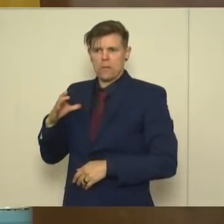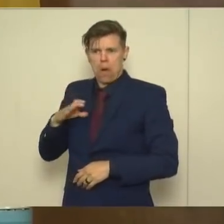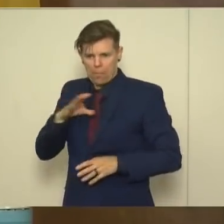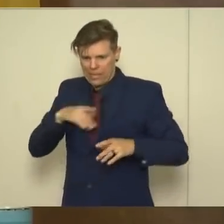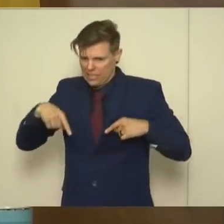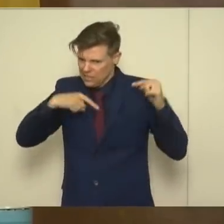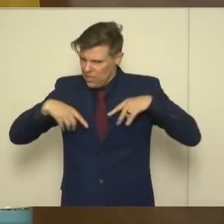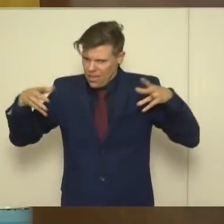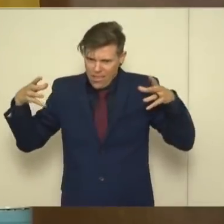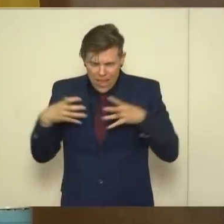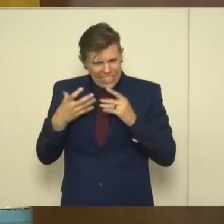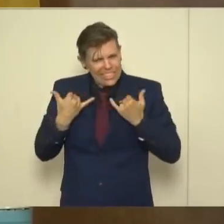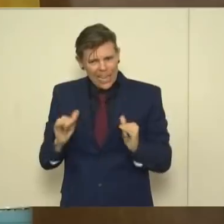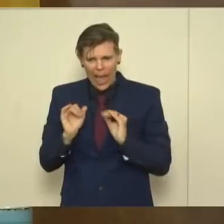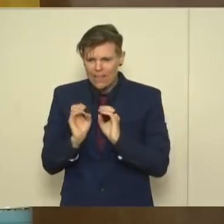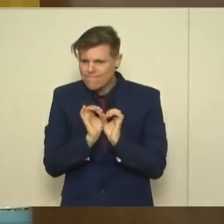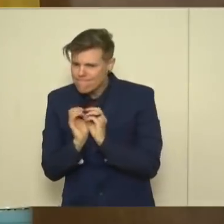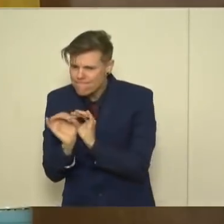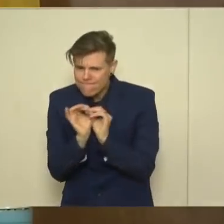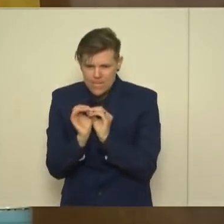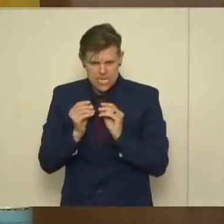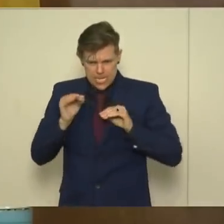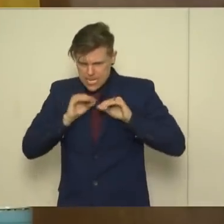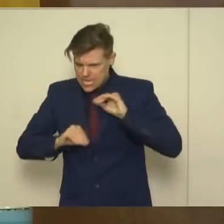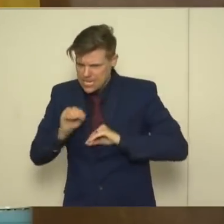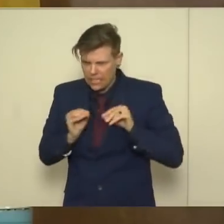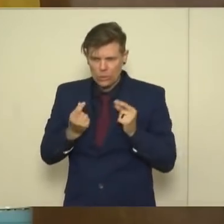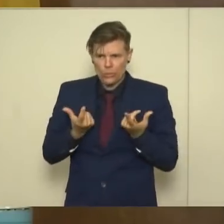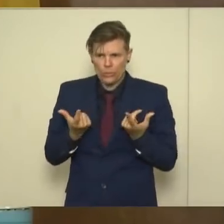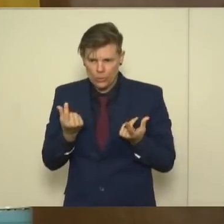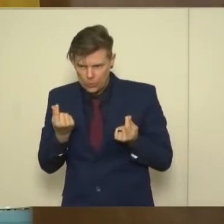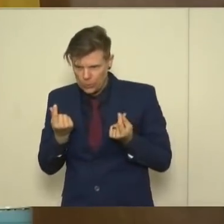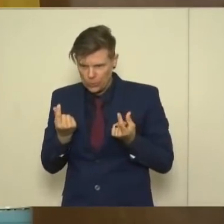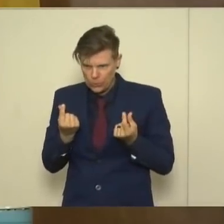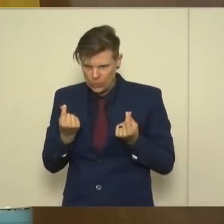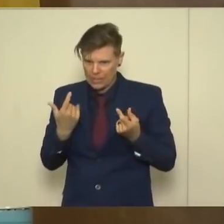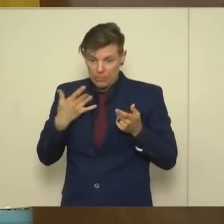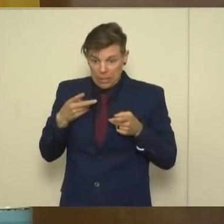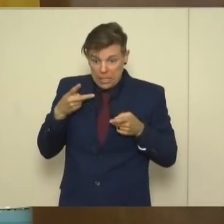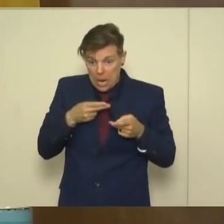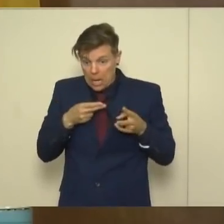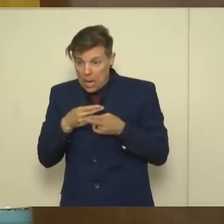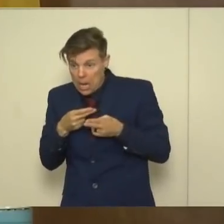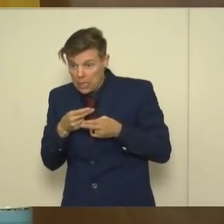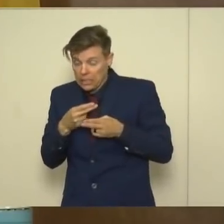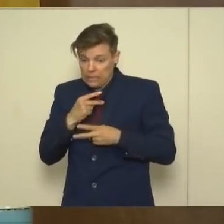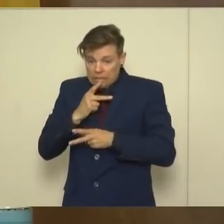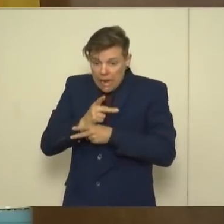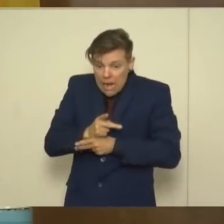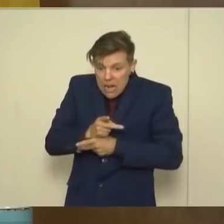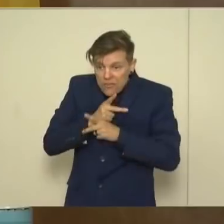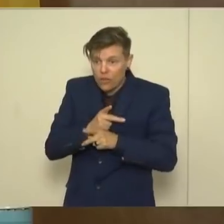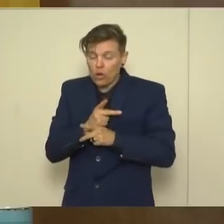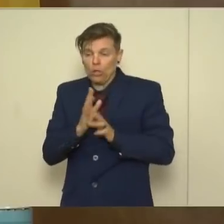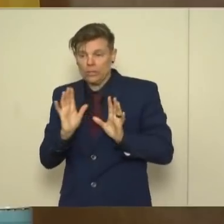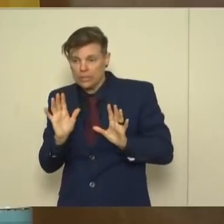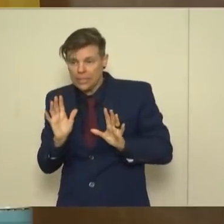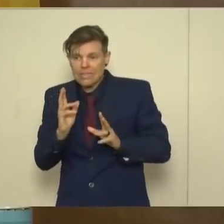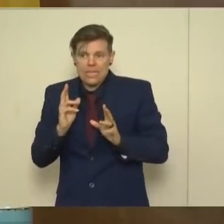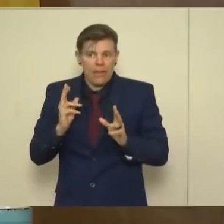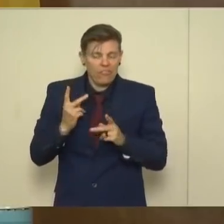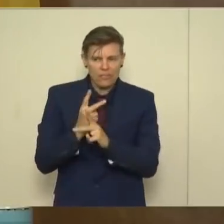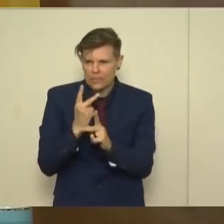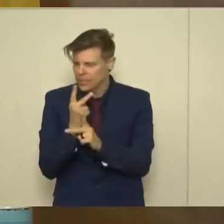including continuing to tighten our belts and to continue to try to invest in economic security